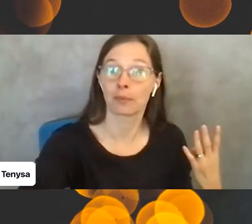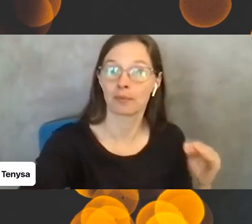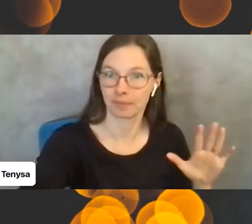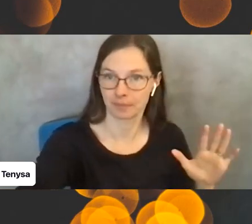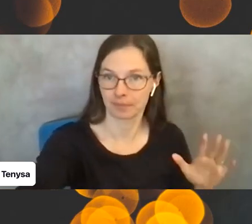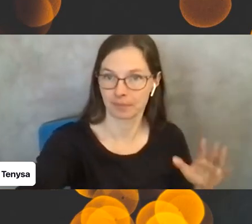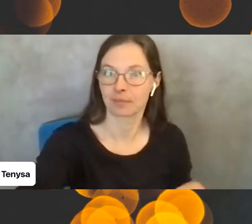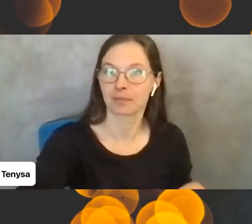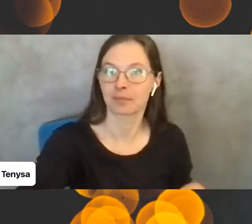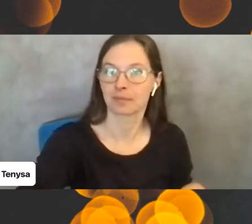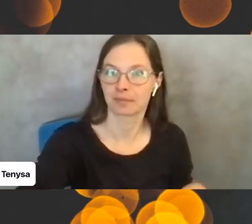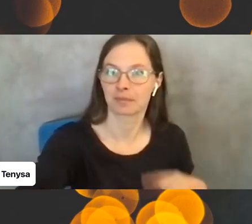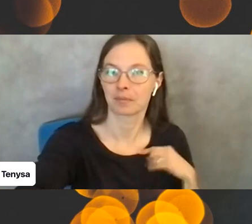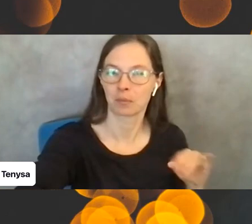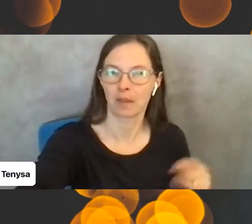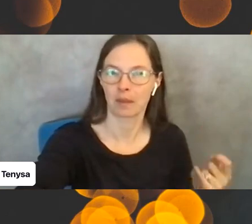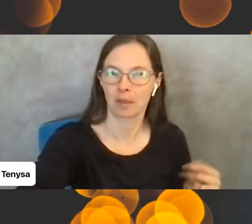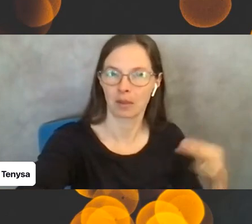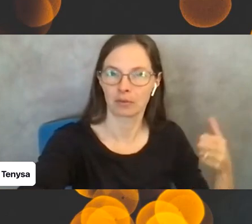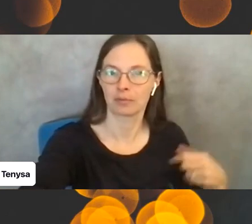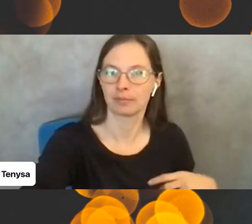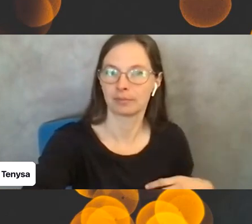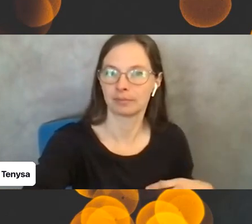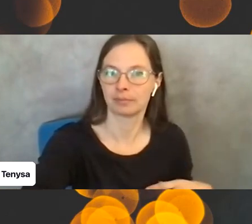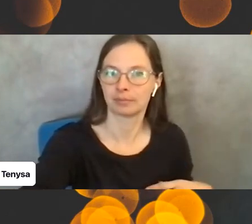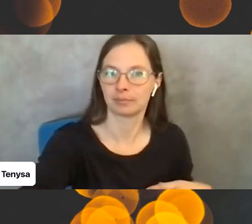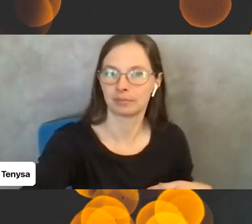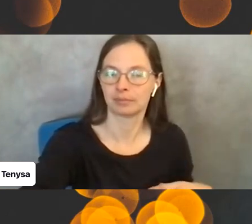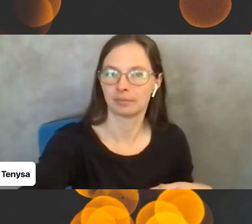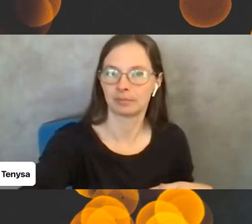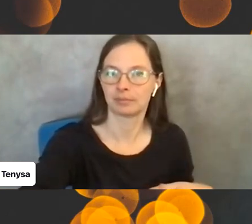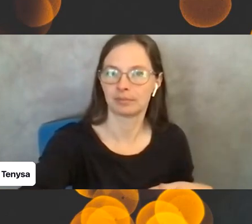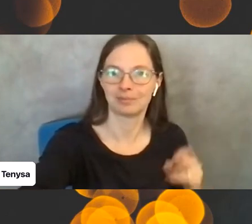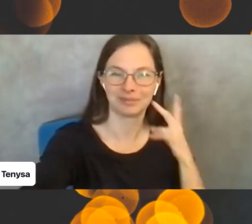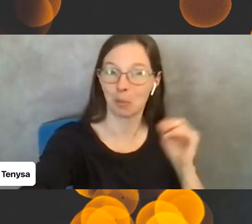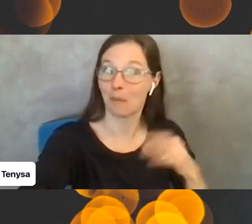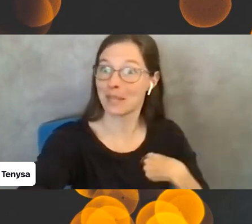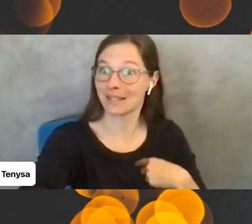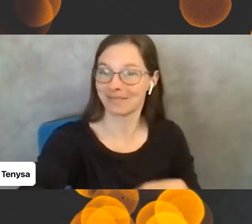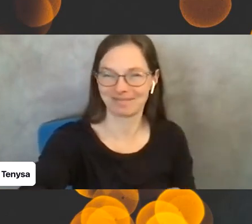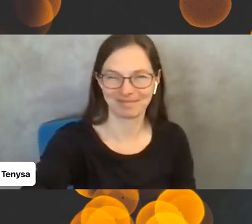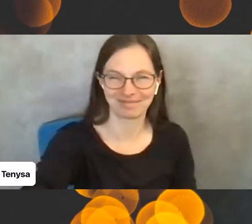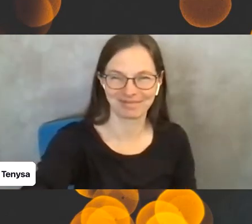5. Let me go ahead and move this a little higher so you can see more of me.